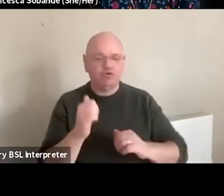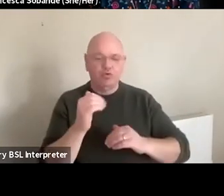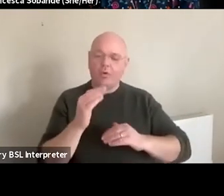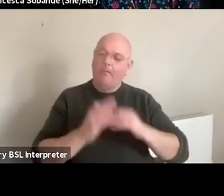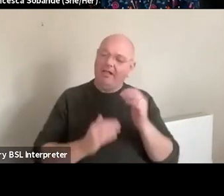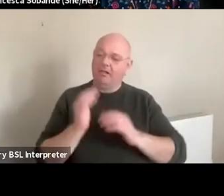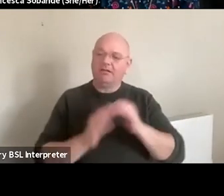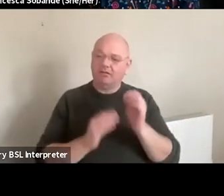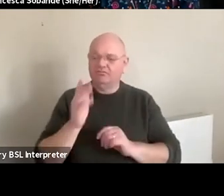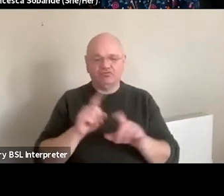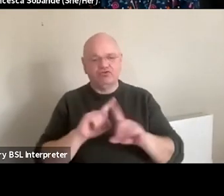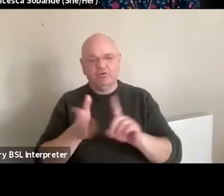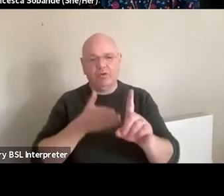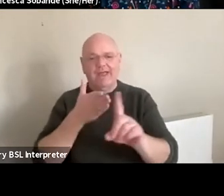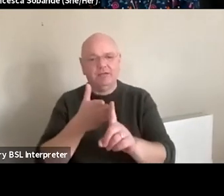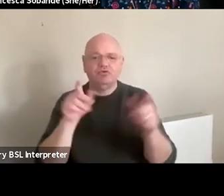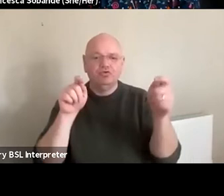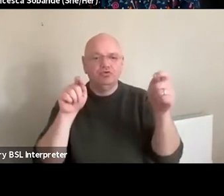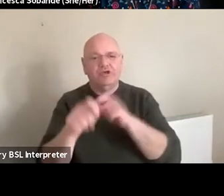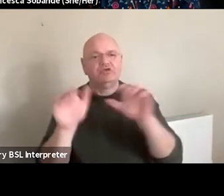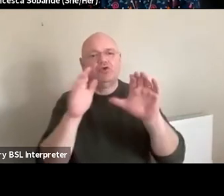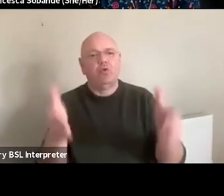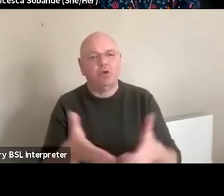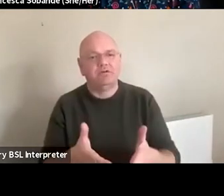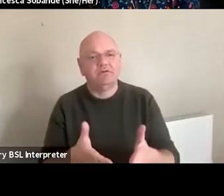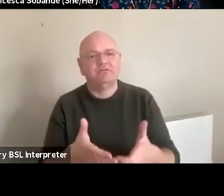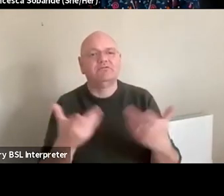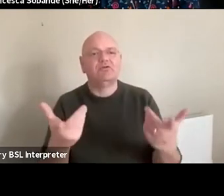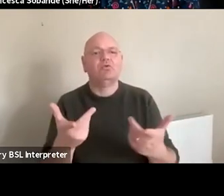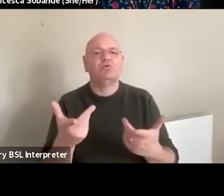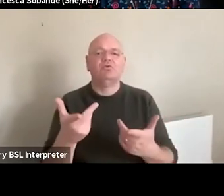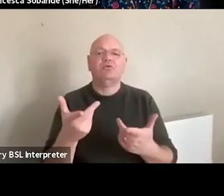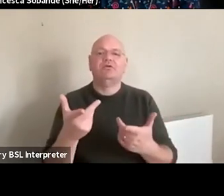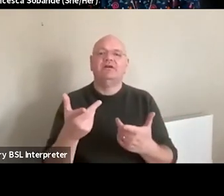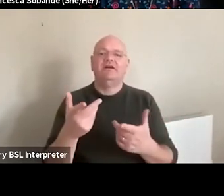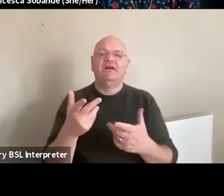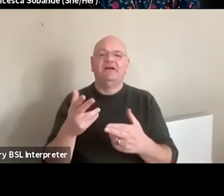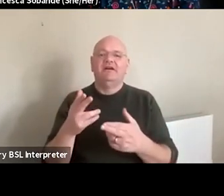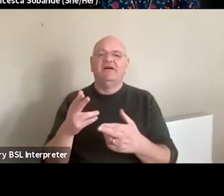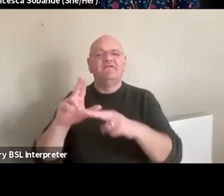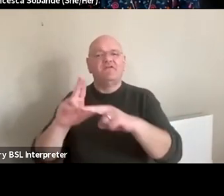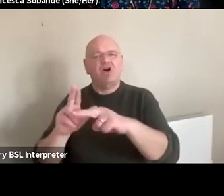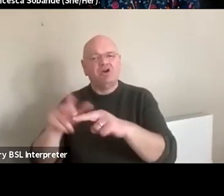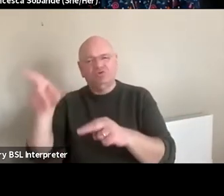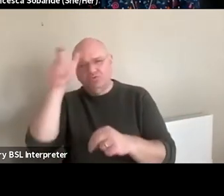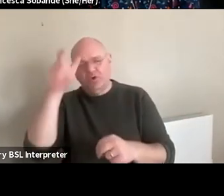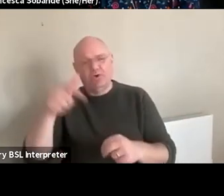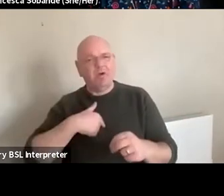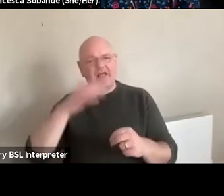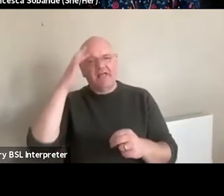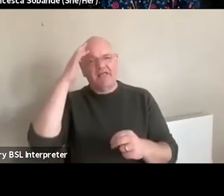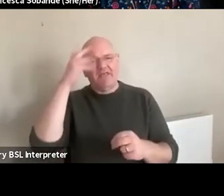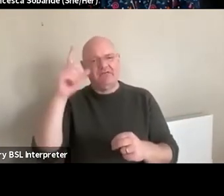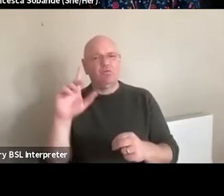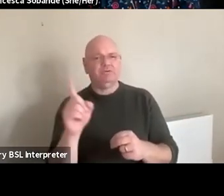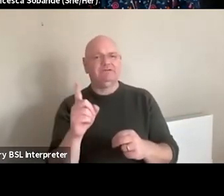things. I have a theory, Faraha, you hear me go on about this all the time. I call it the skate park hypothesis. And that is, so I